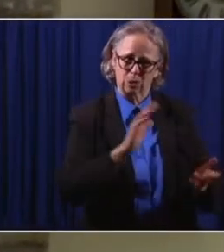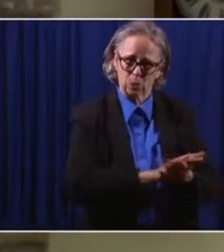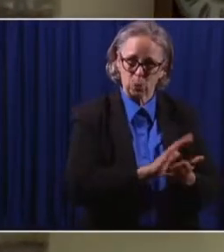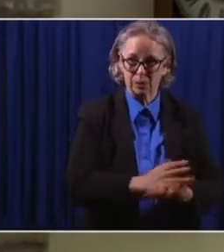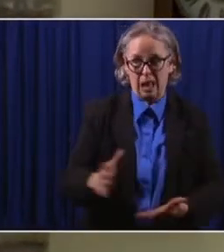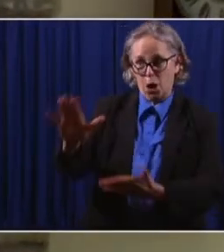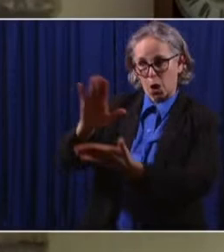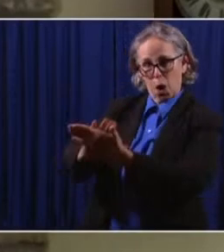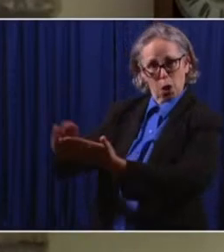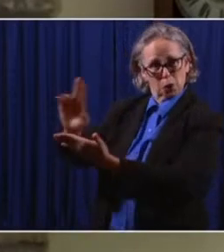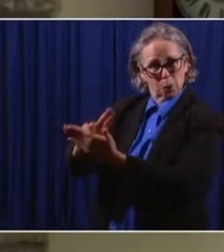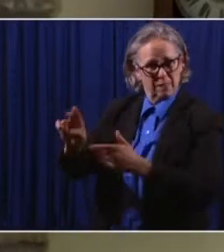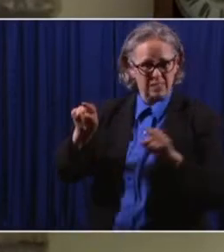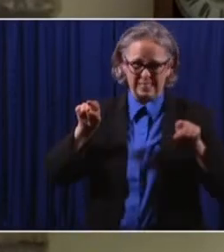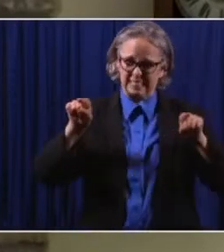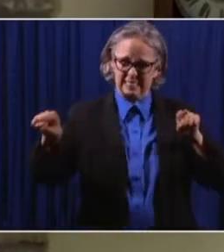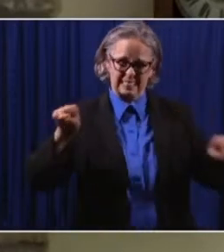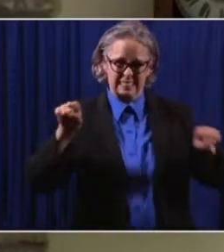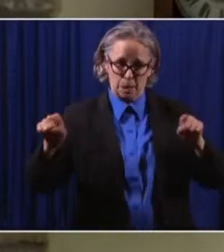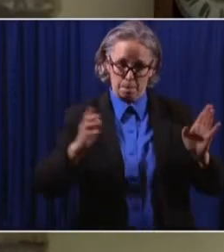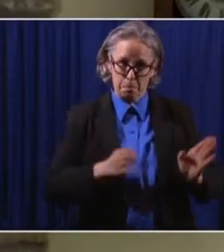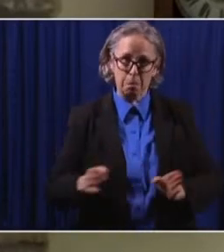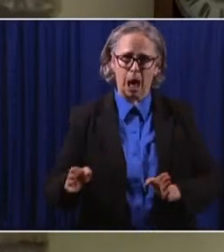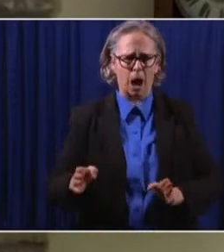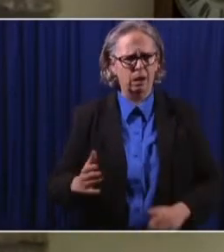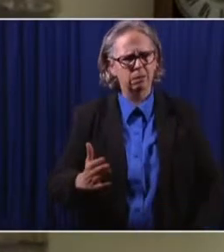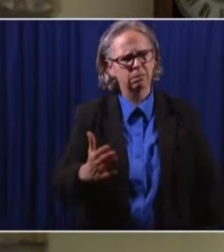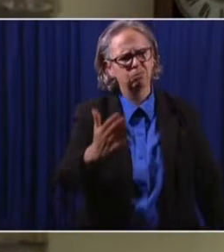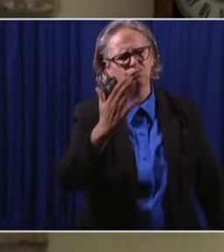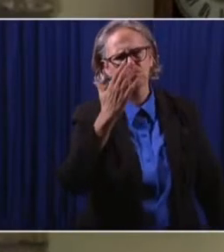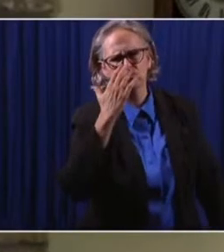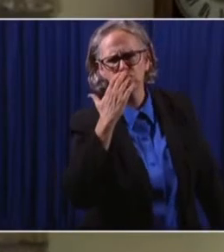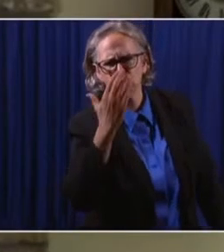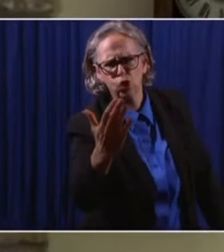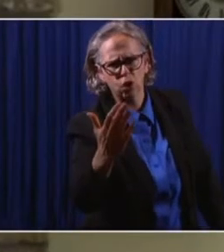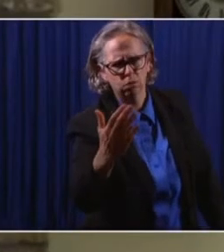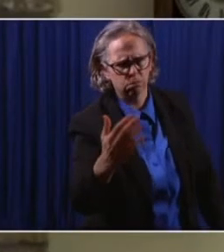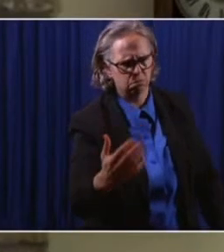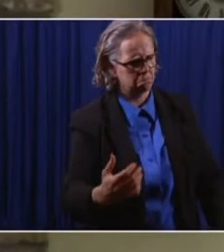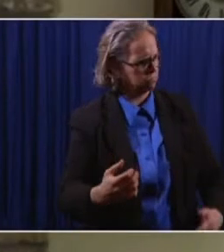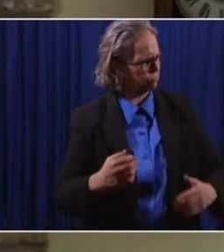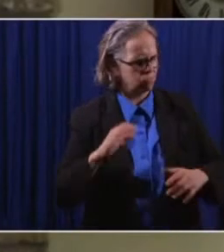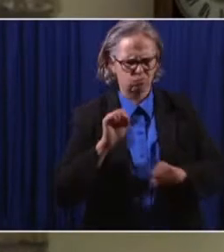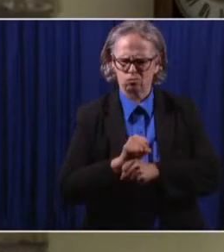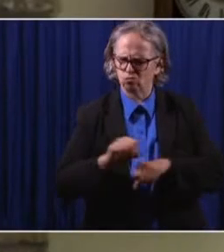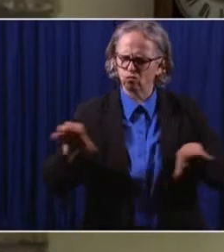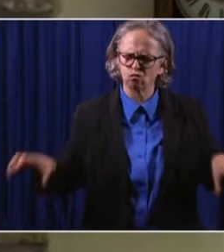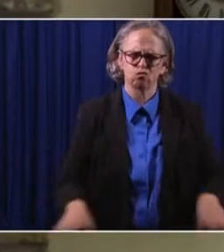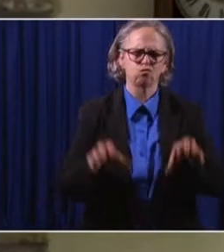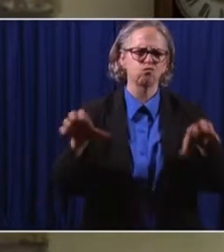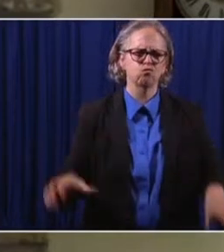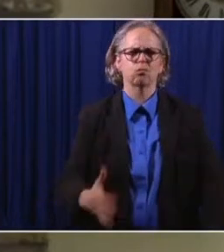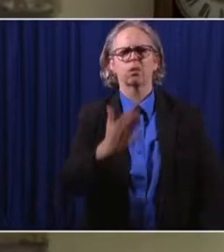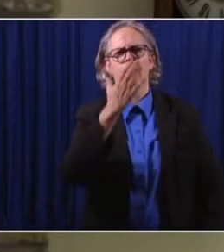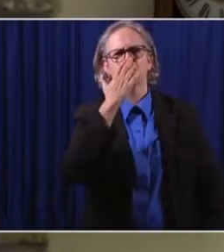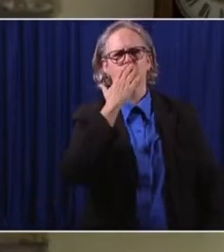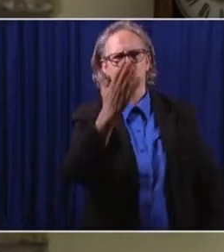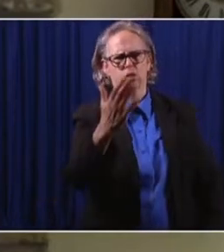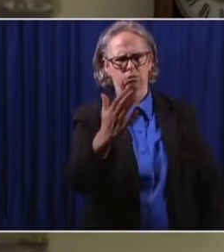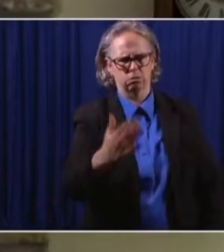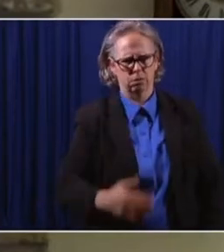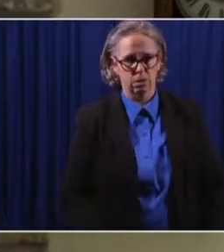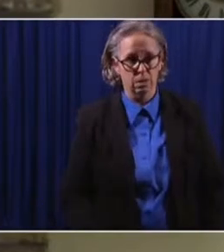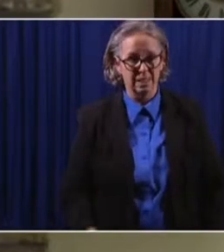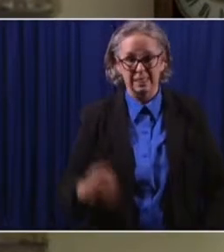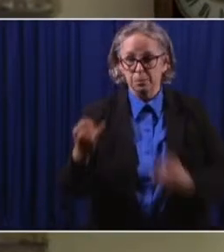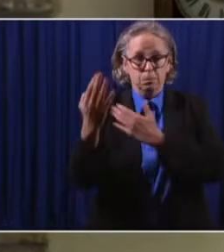this, and they're doing a very, very good job. I talked this morning to Russia School Superintendent Steve